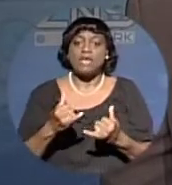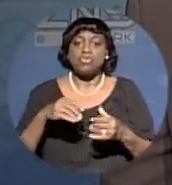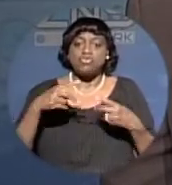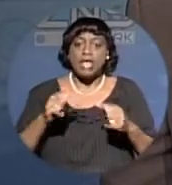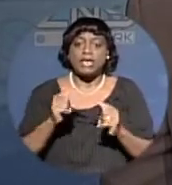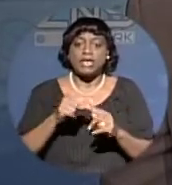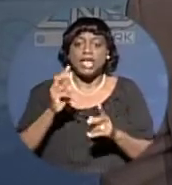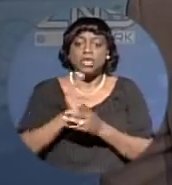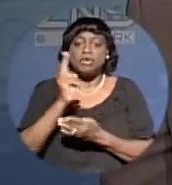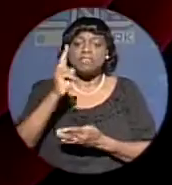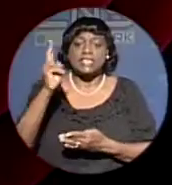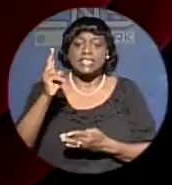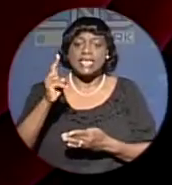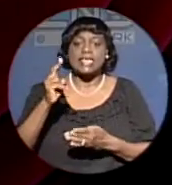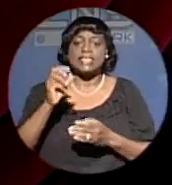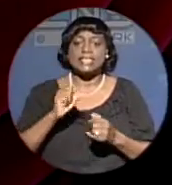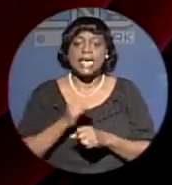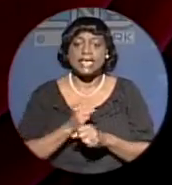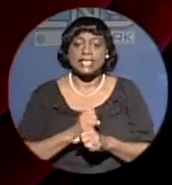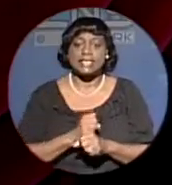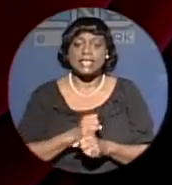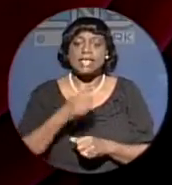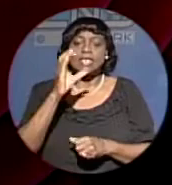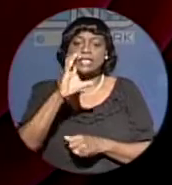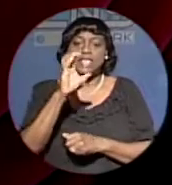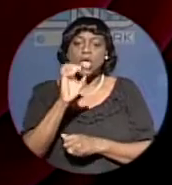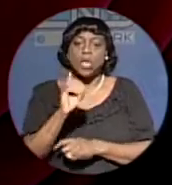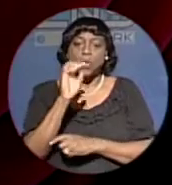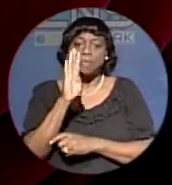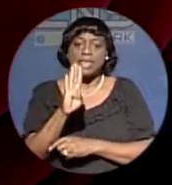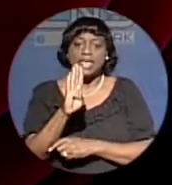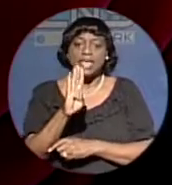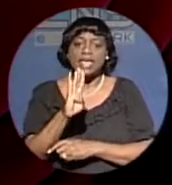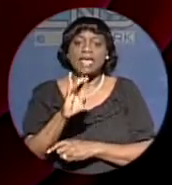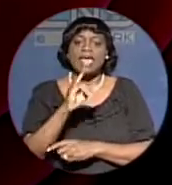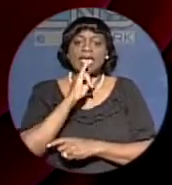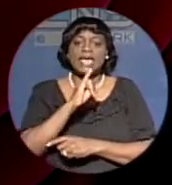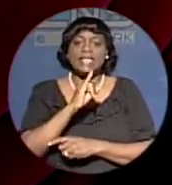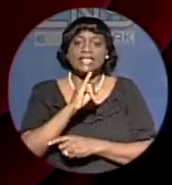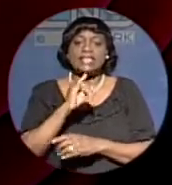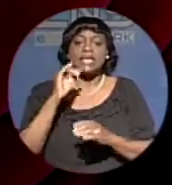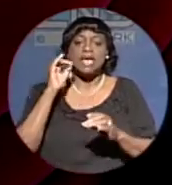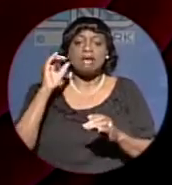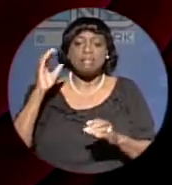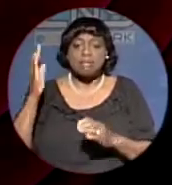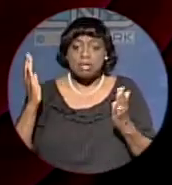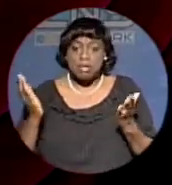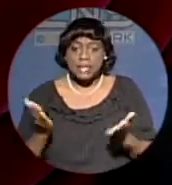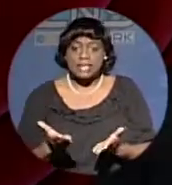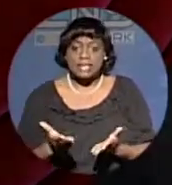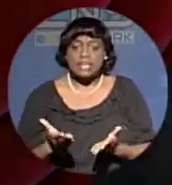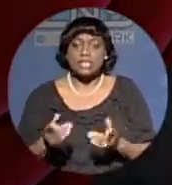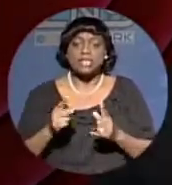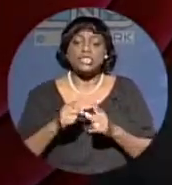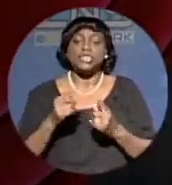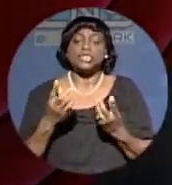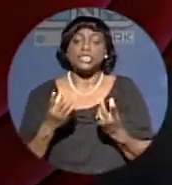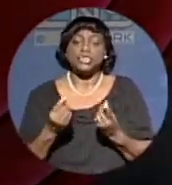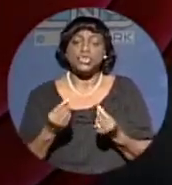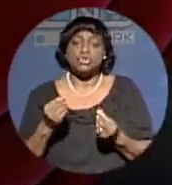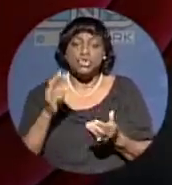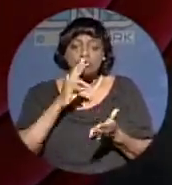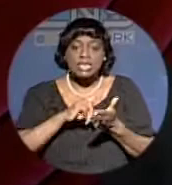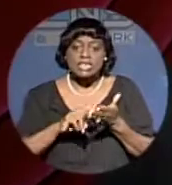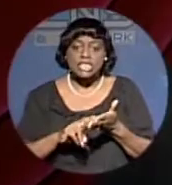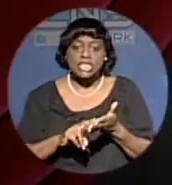status. The College of the Bahamas is committed to researching issues of national importance and helping to solve those. Crime is clearly